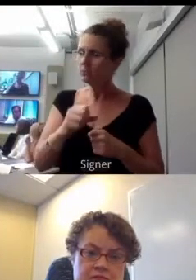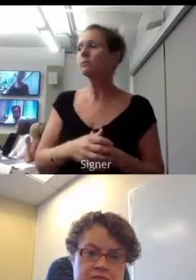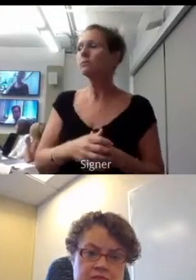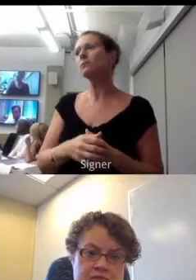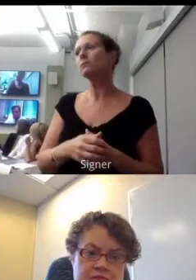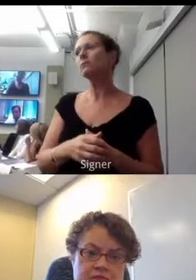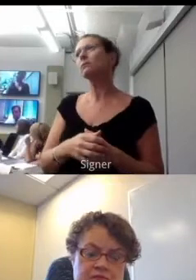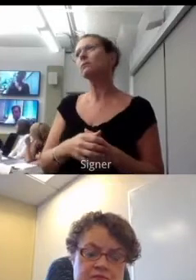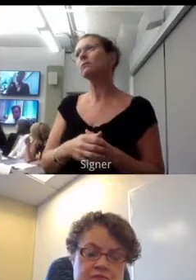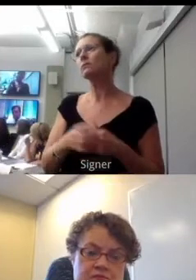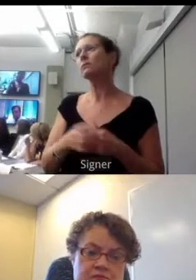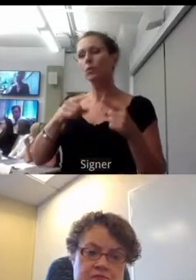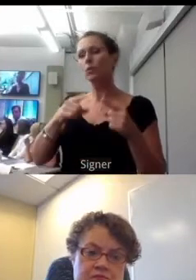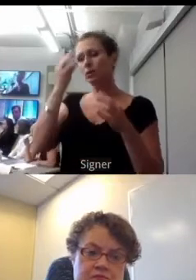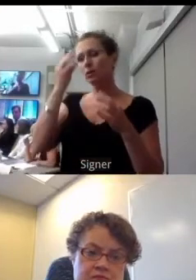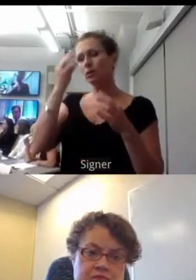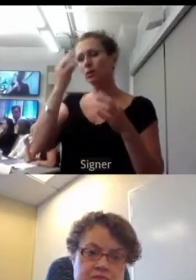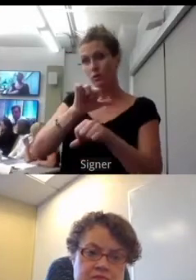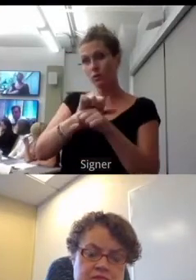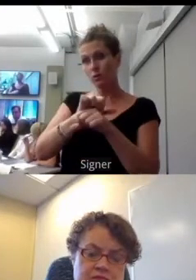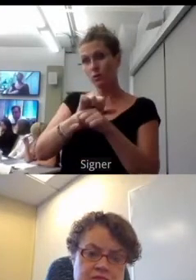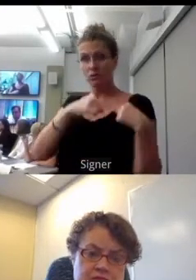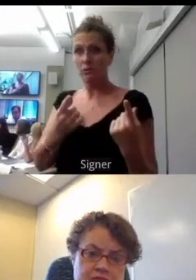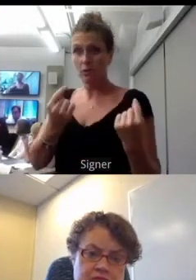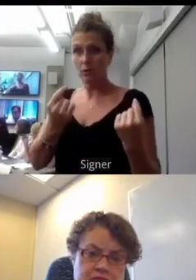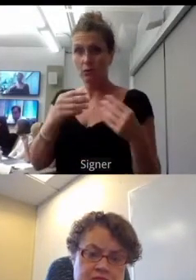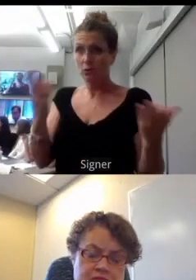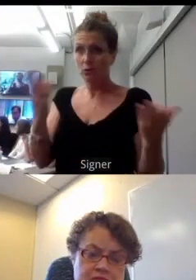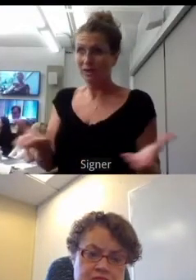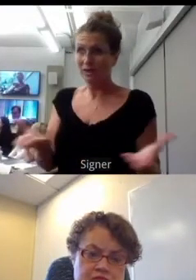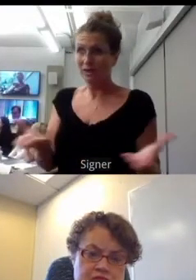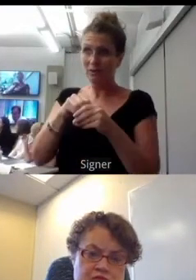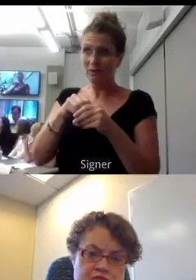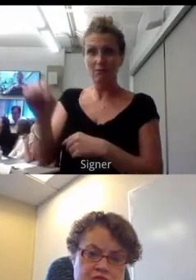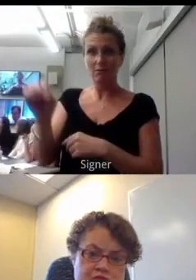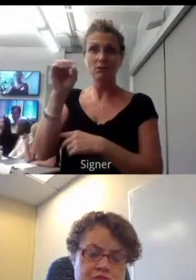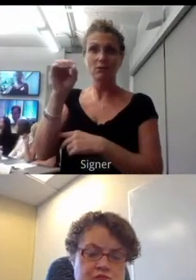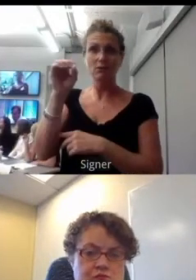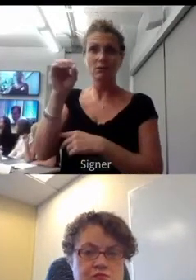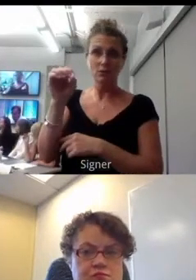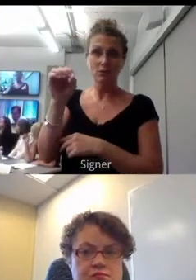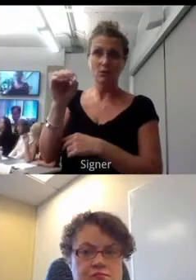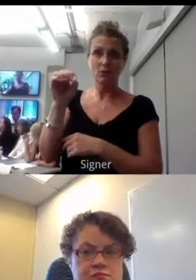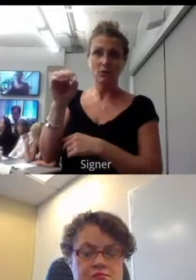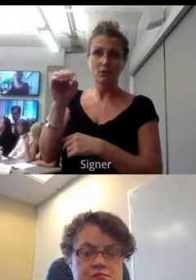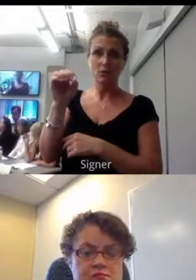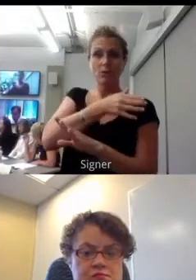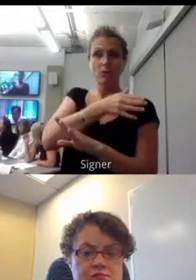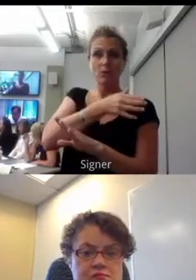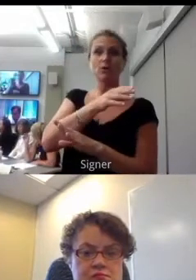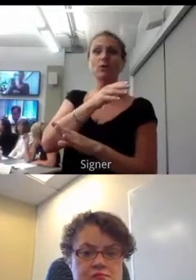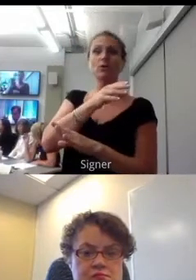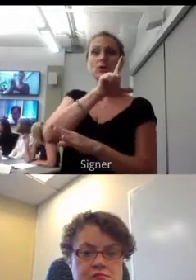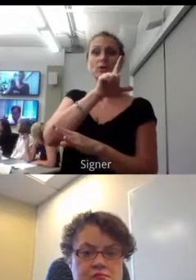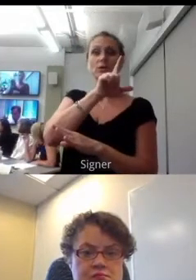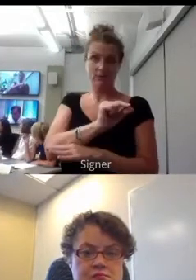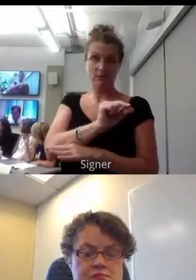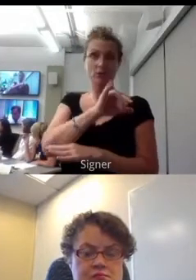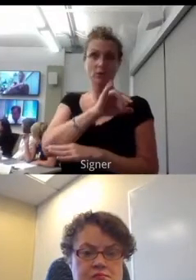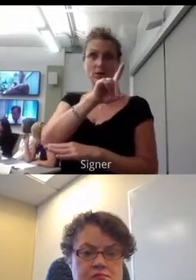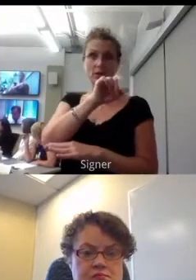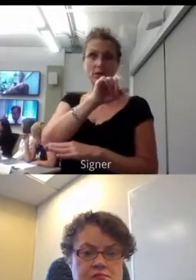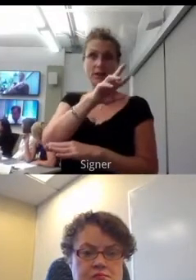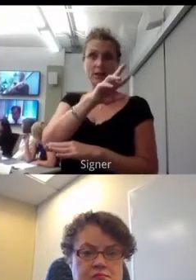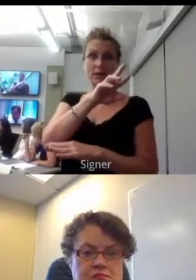province, the former Lieutenant Governor David Onley, who had taken on accessibility as his sort of